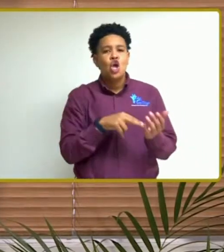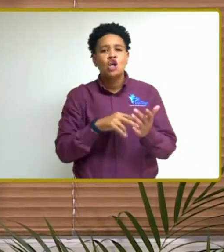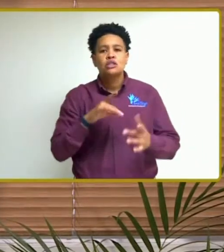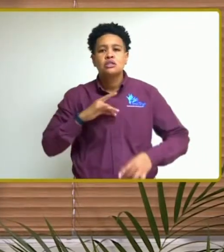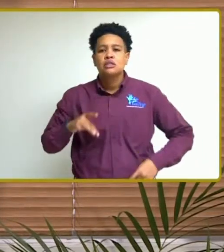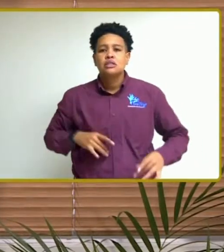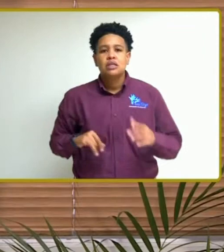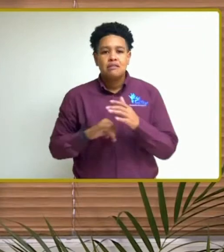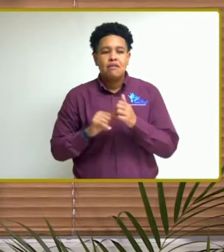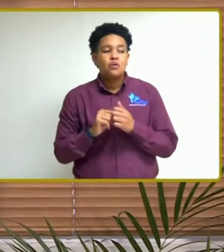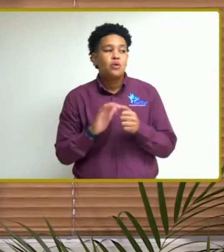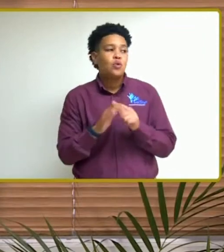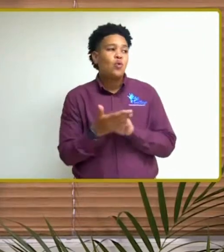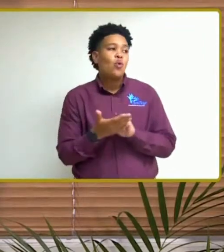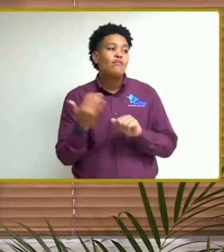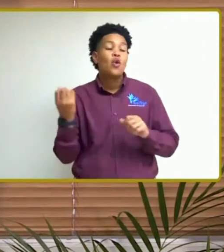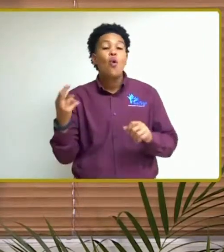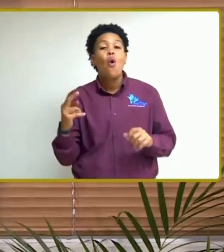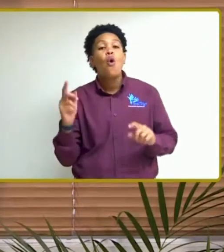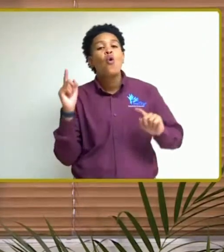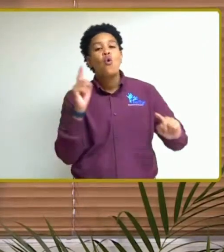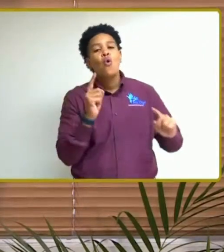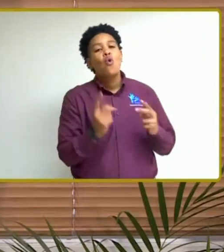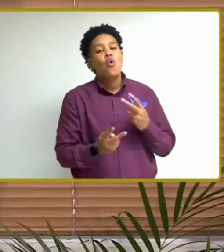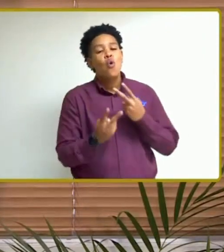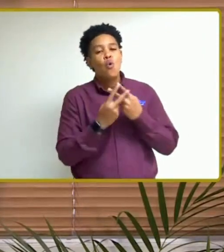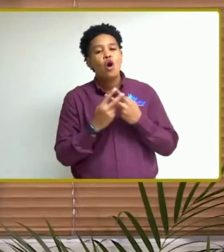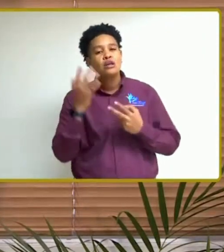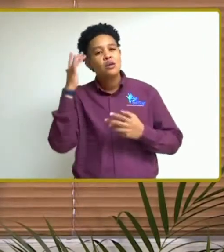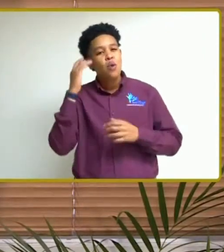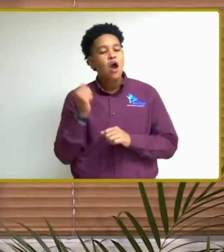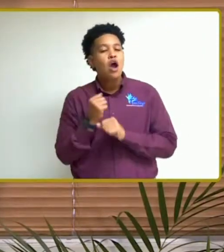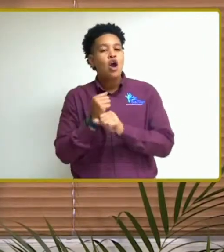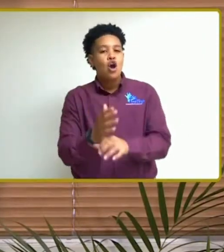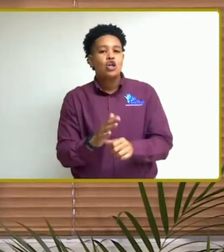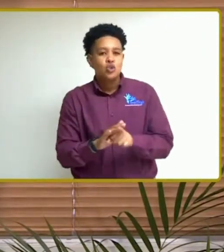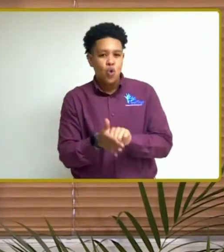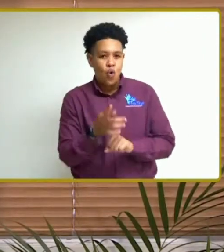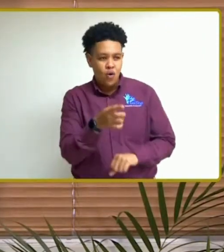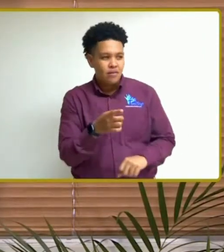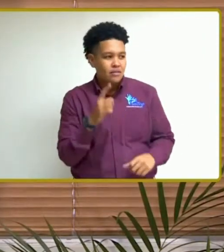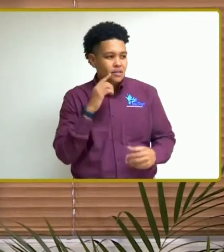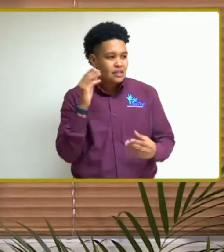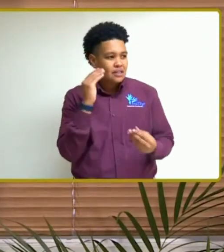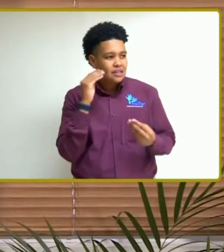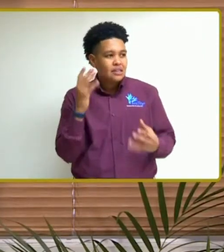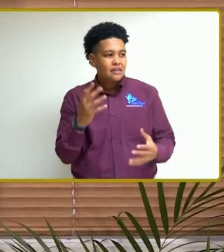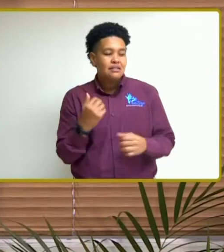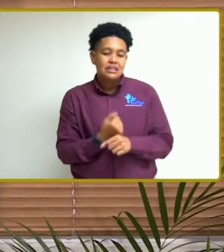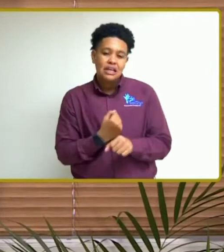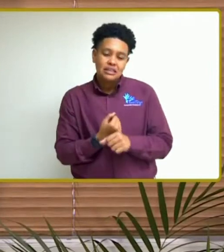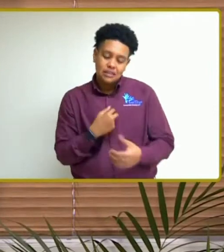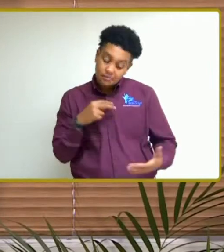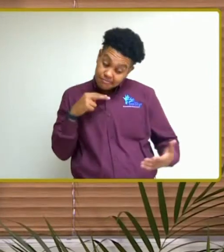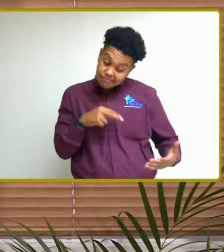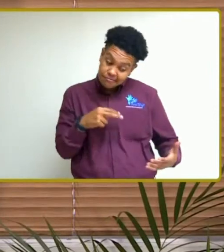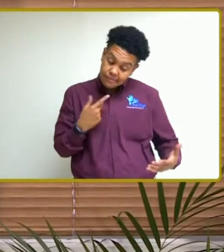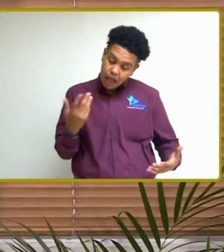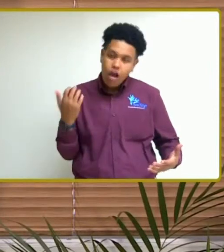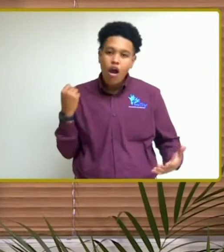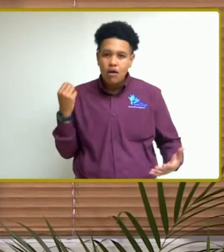or otherwise under quarantine currently due to COVID-19, latest statistics that I have